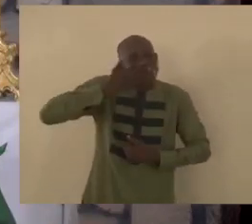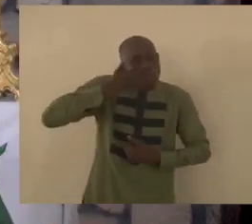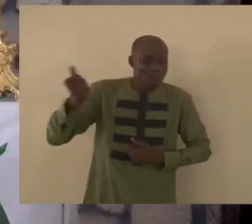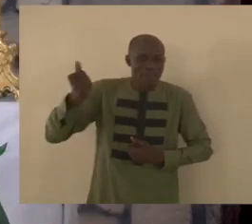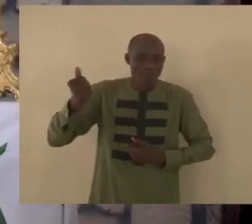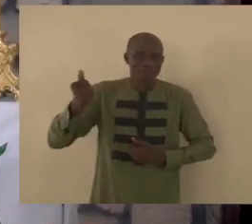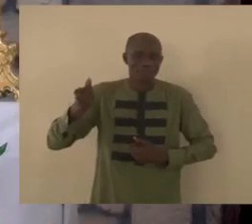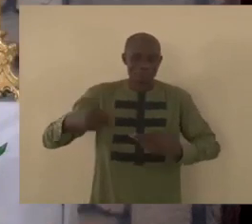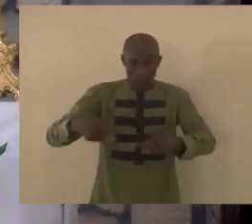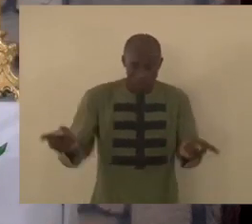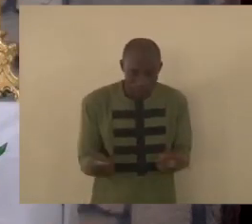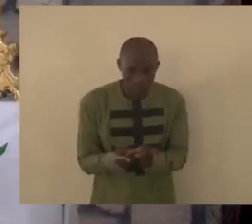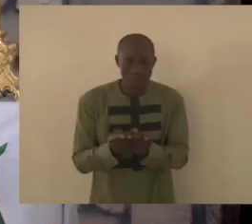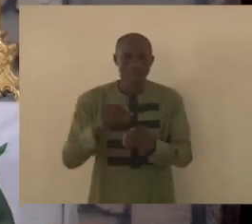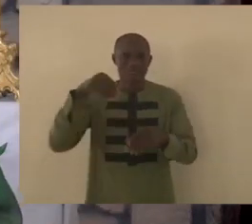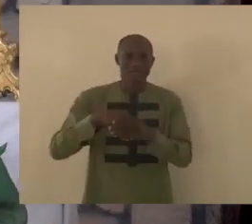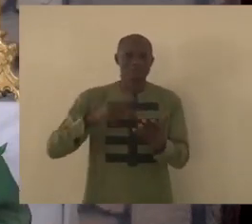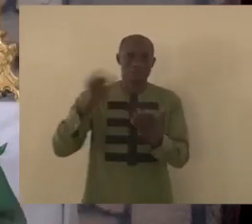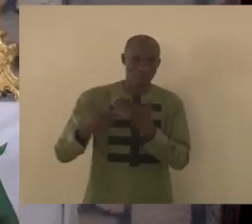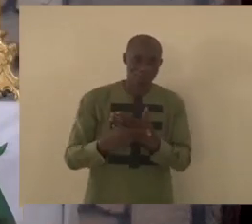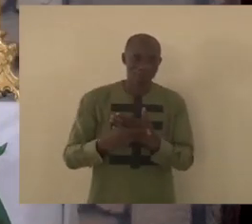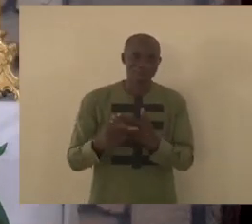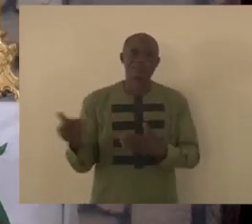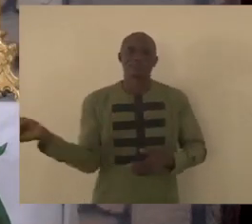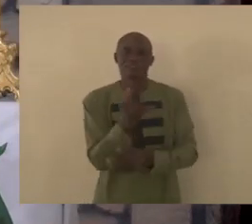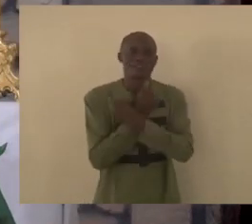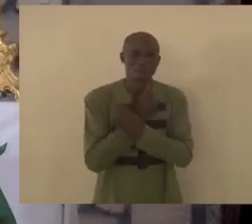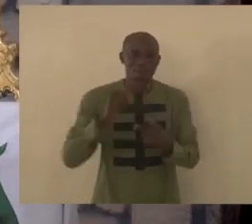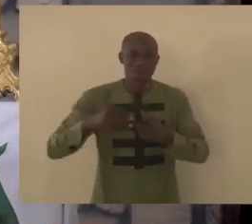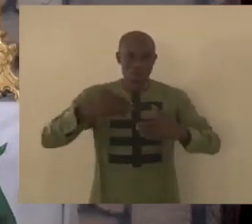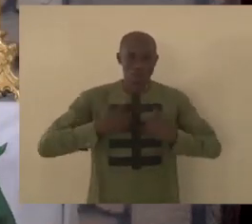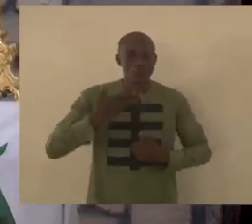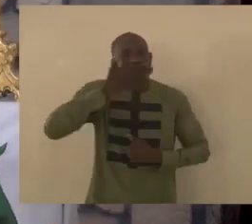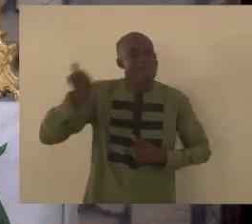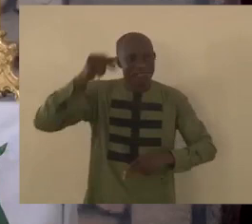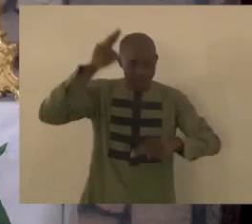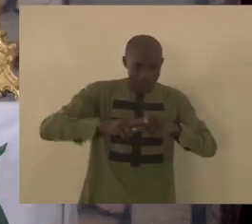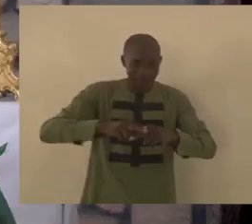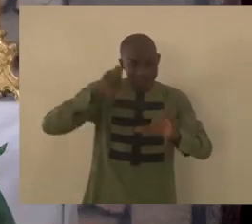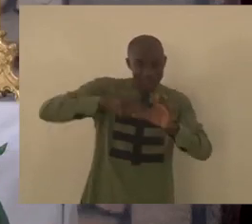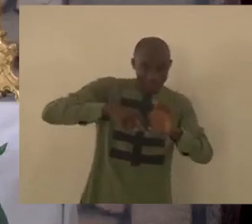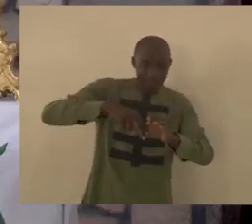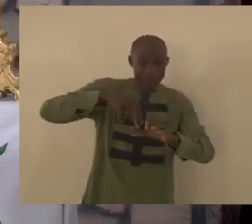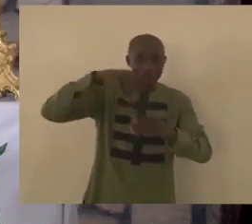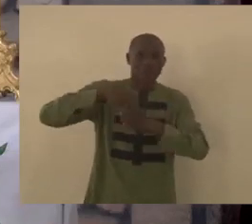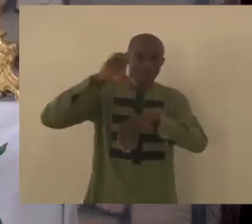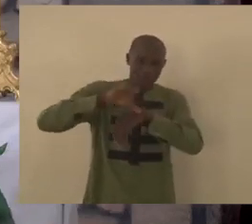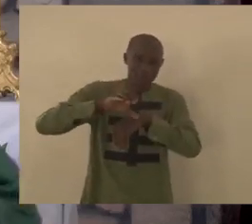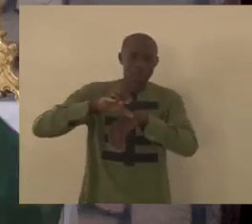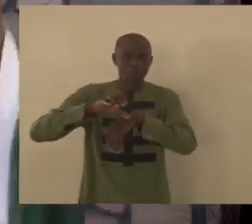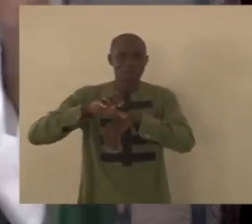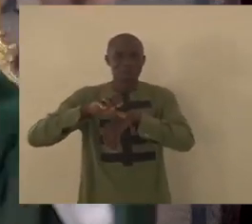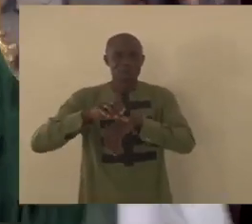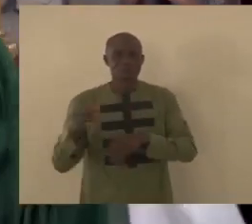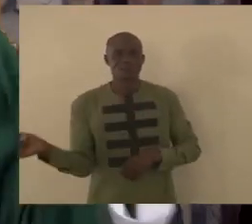best places at the banquets. They loved to have the best seats in the synagogue. That is,